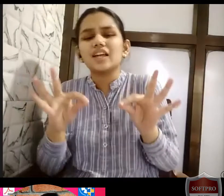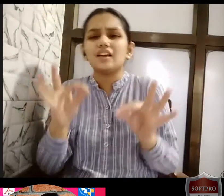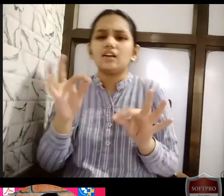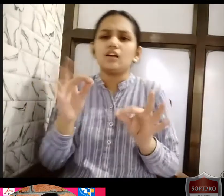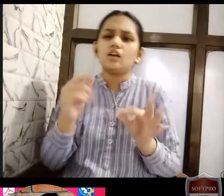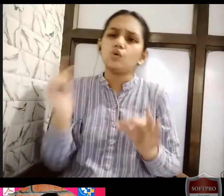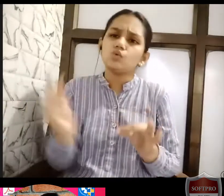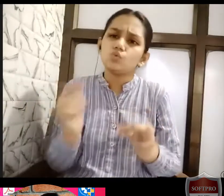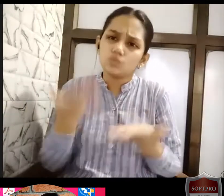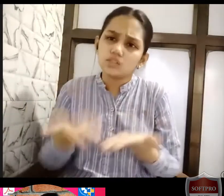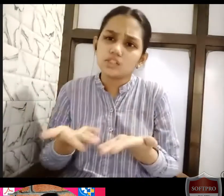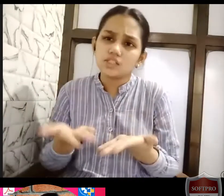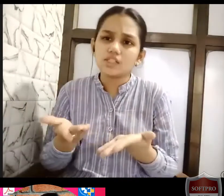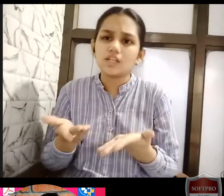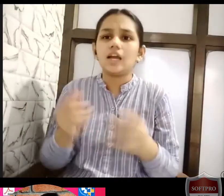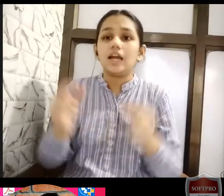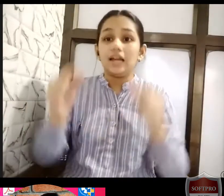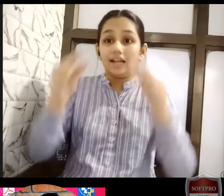So